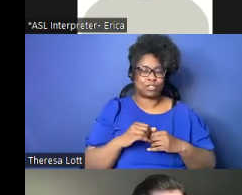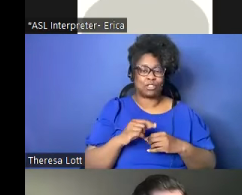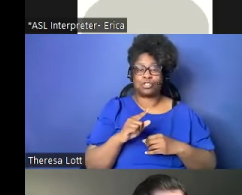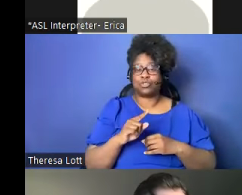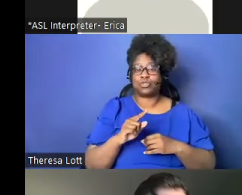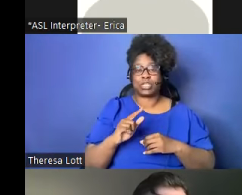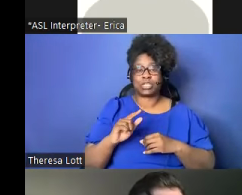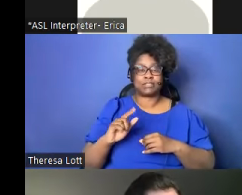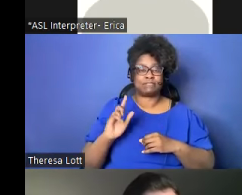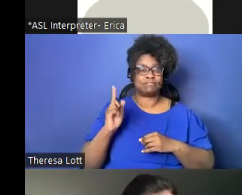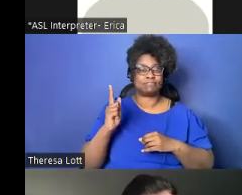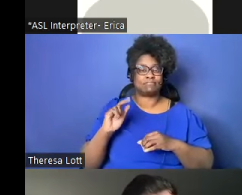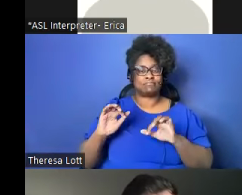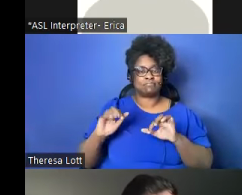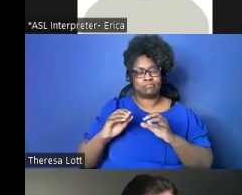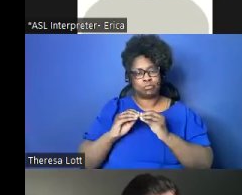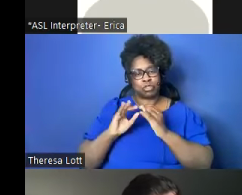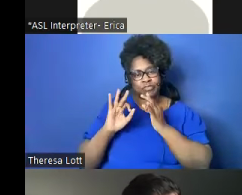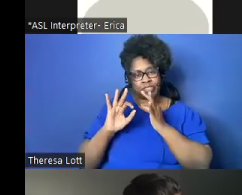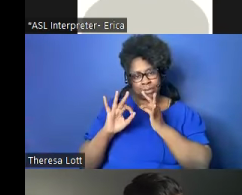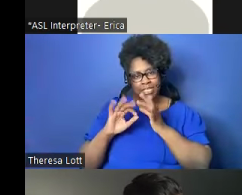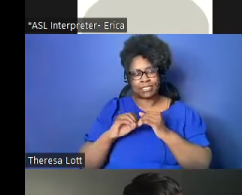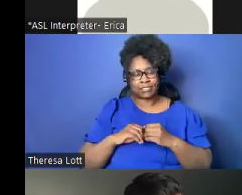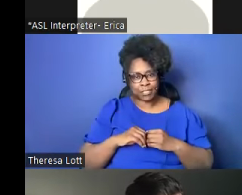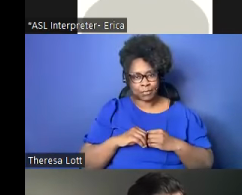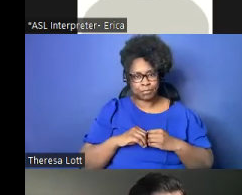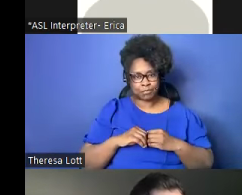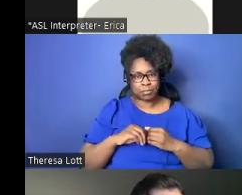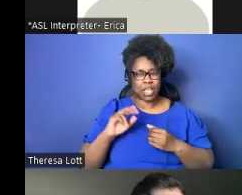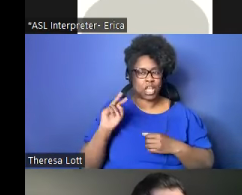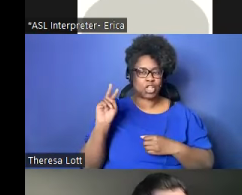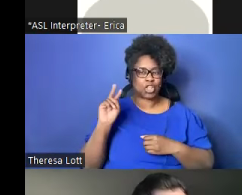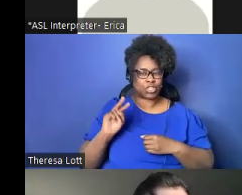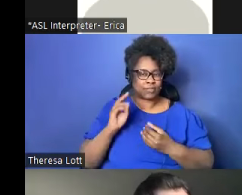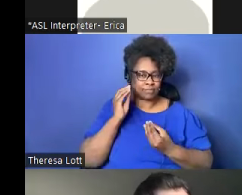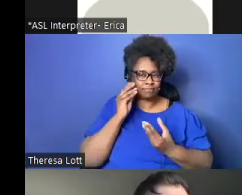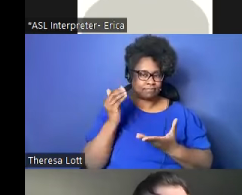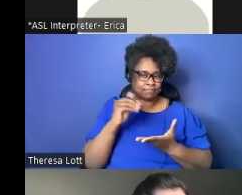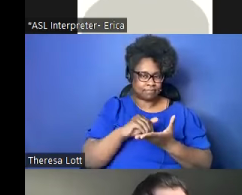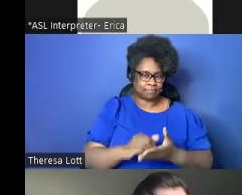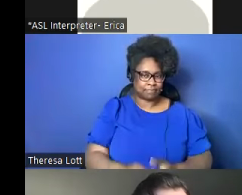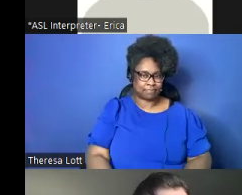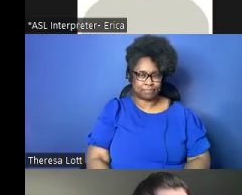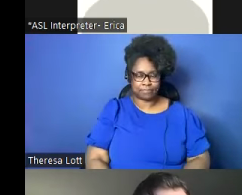more detailed feedback and take another look at the materials.